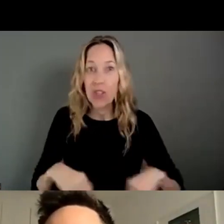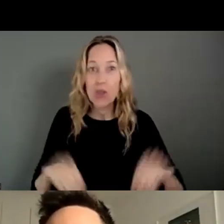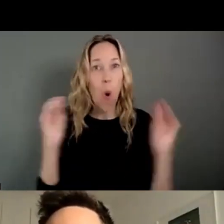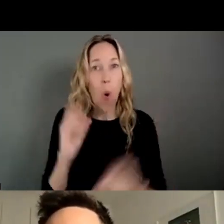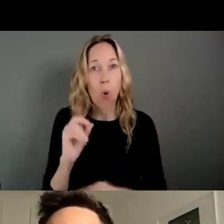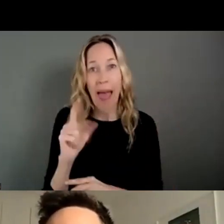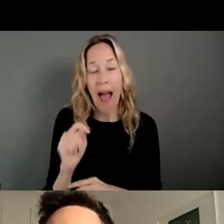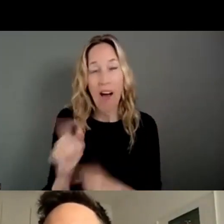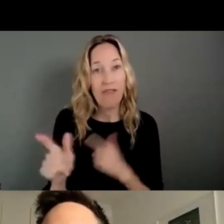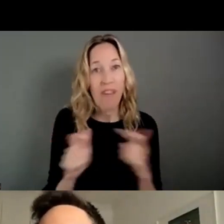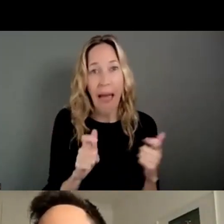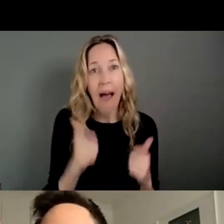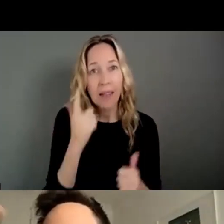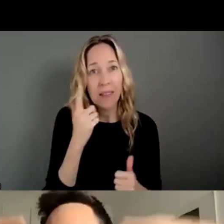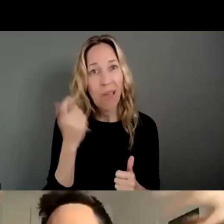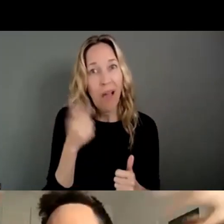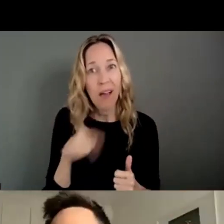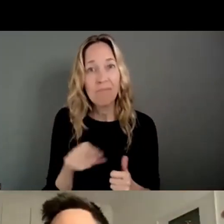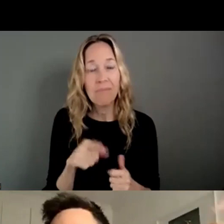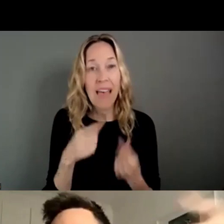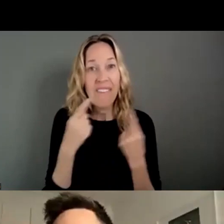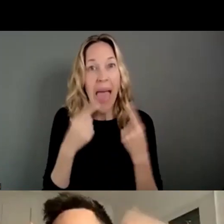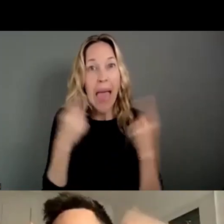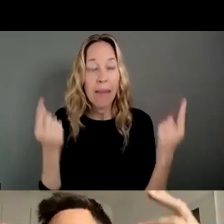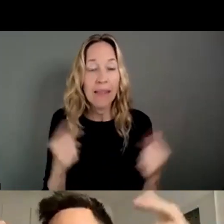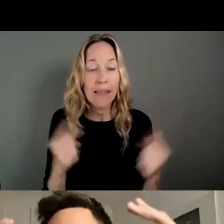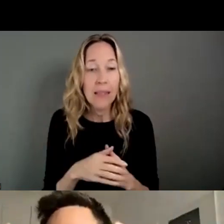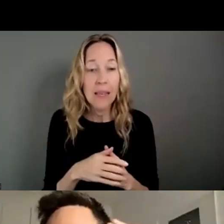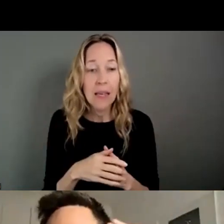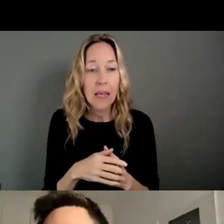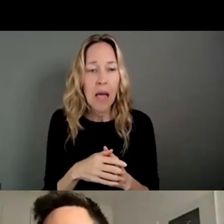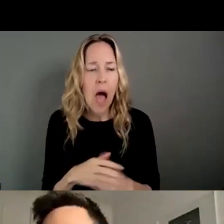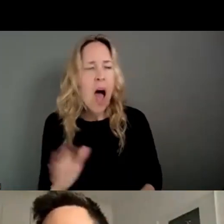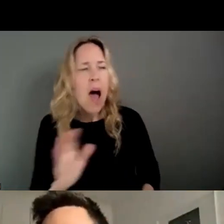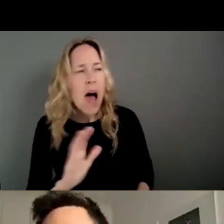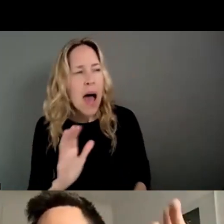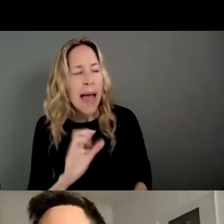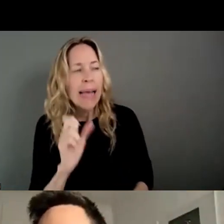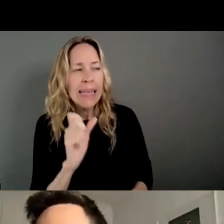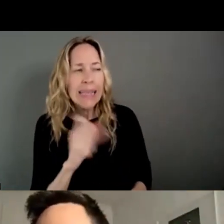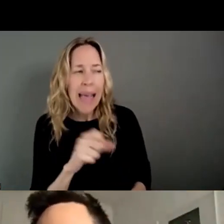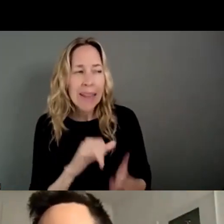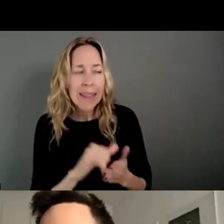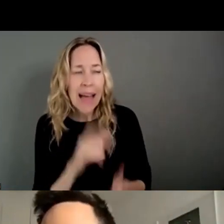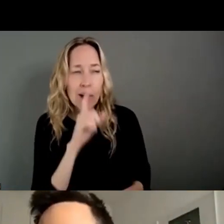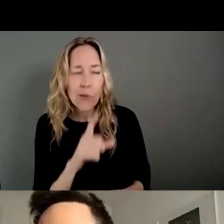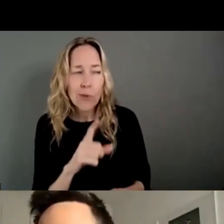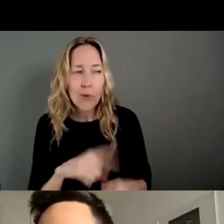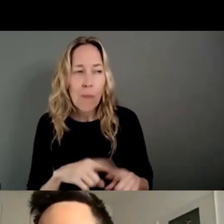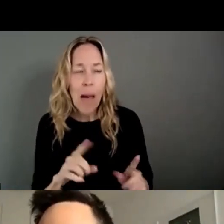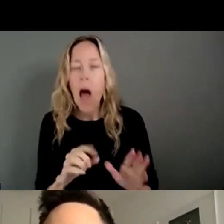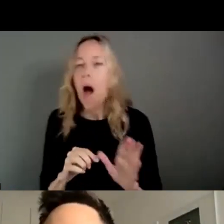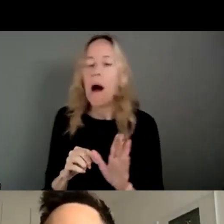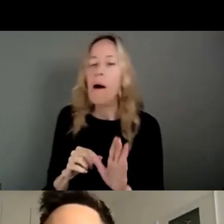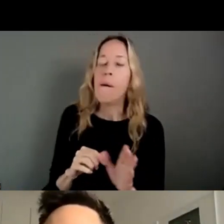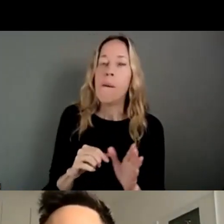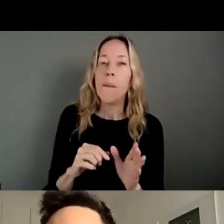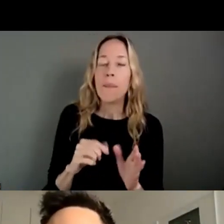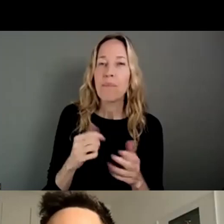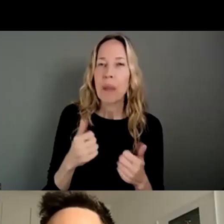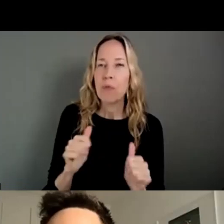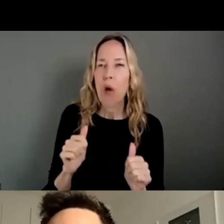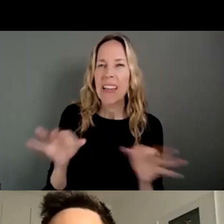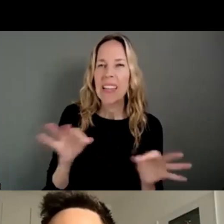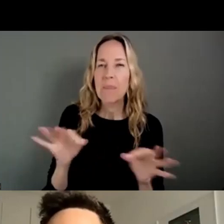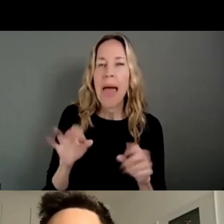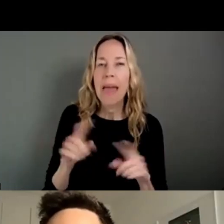Yes, that's true. I was just trying to give a gross, difference between like a soft and hard. Well, a soft ticket, I mean, it's